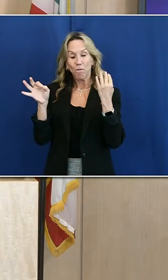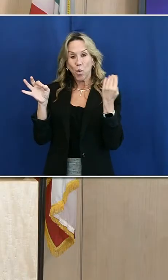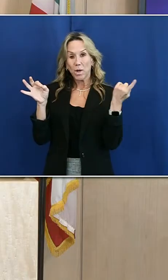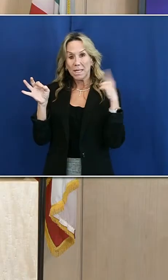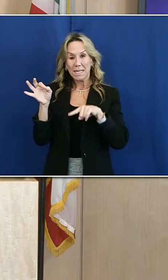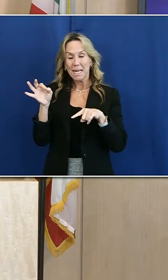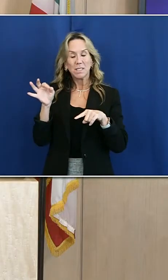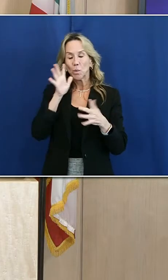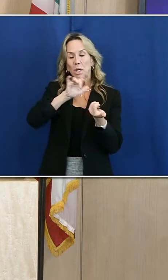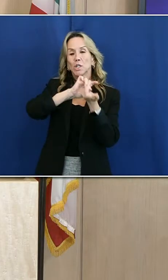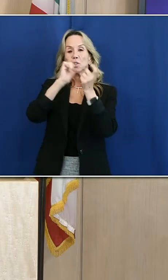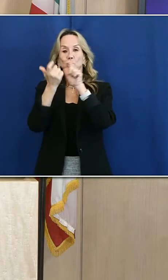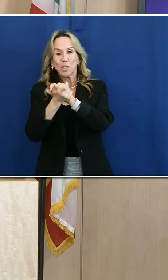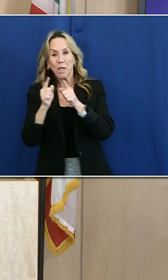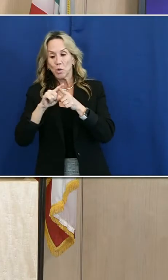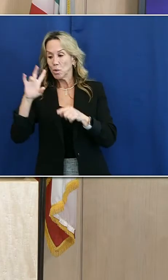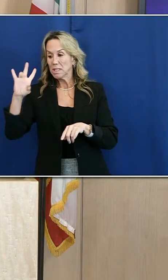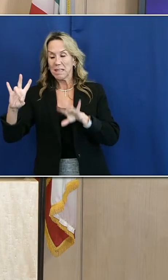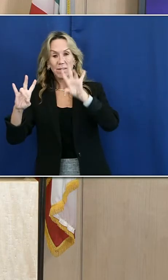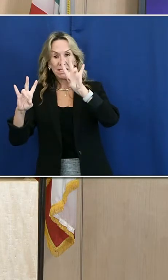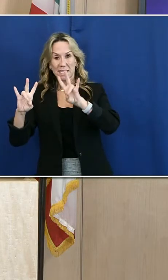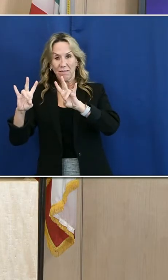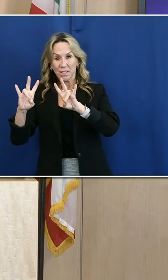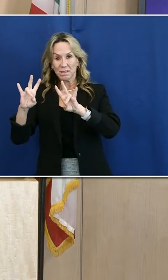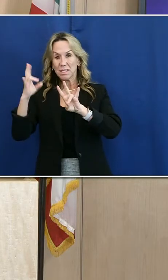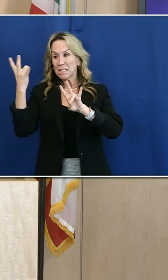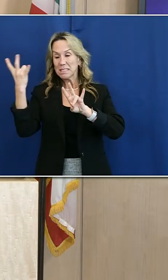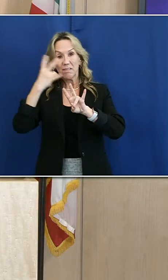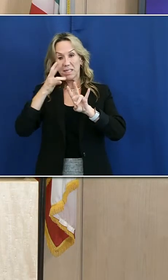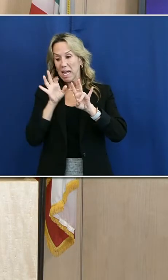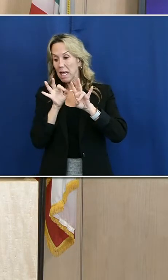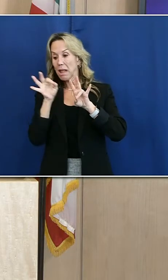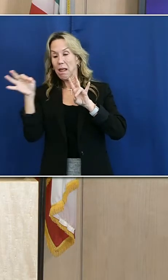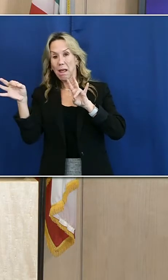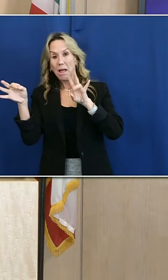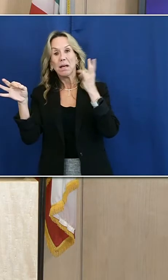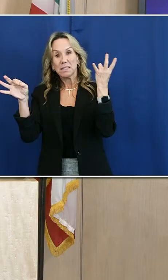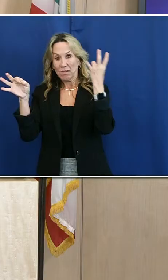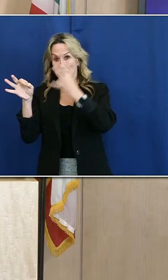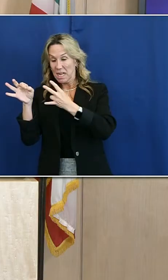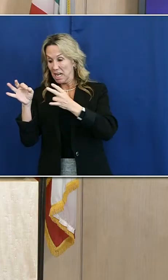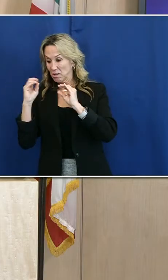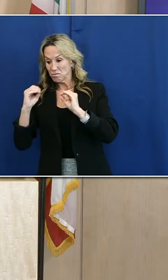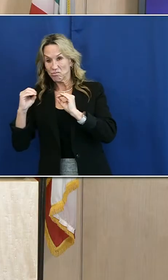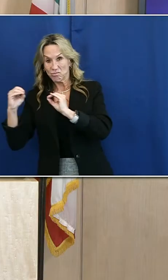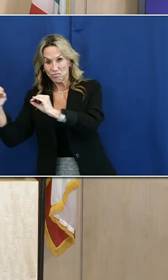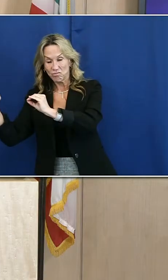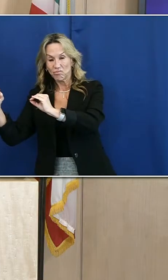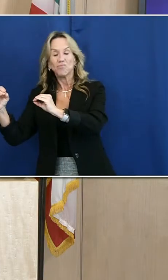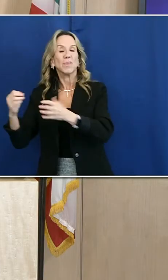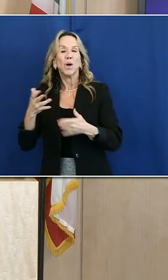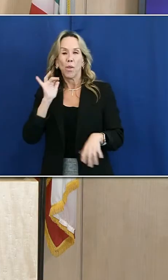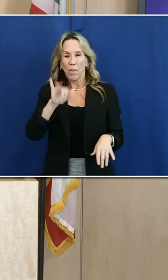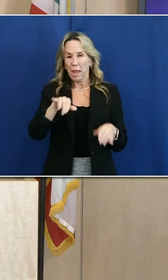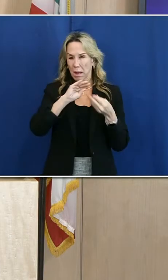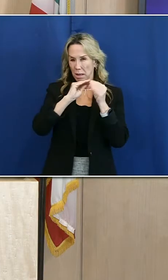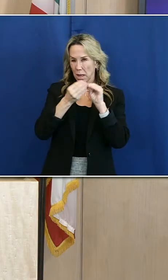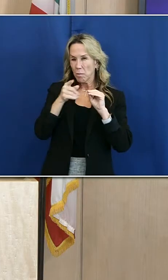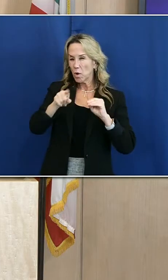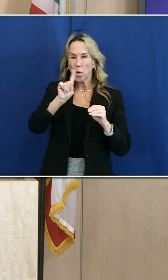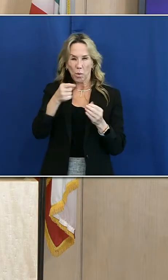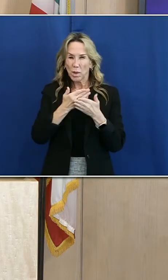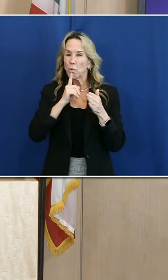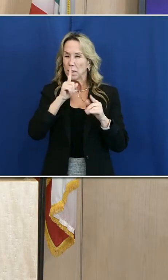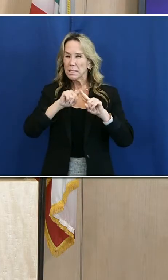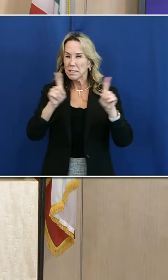then that prior 7 days. So that's why the numbers are distinctively different.